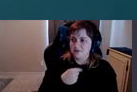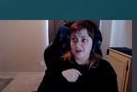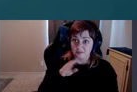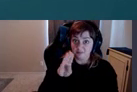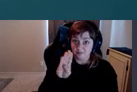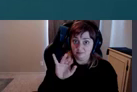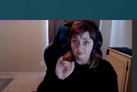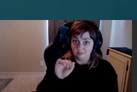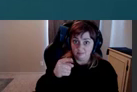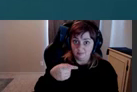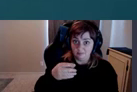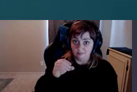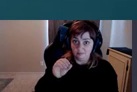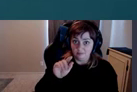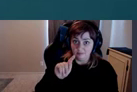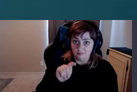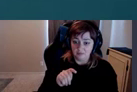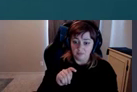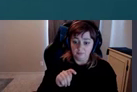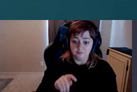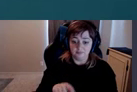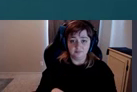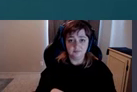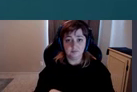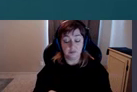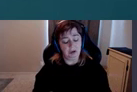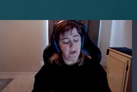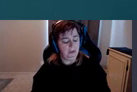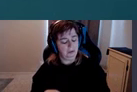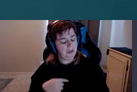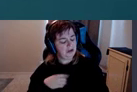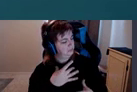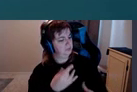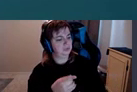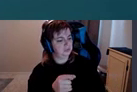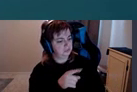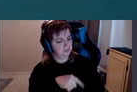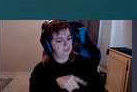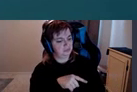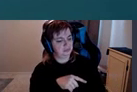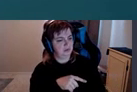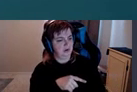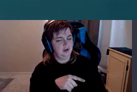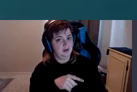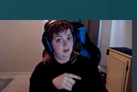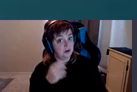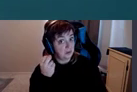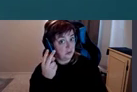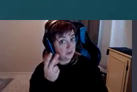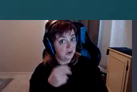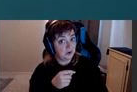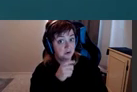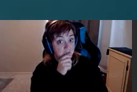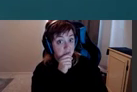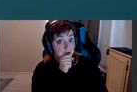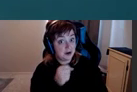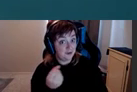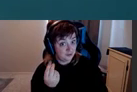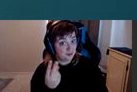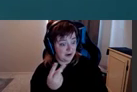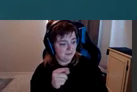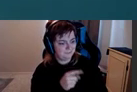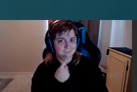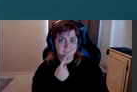You, bigot, right? Exactly. Oh, my goodness. Yeah. The awareness that he had to have. Exactly. Exactly. And for me, that was